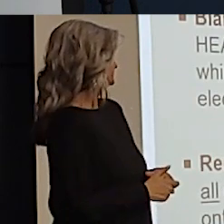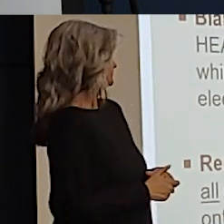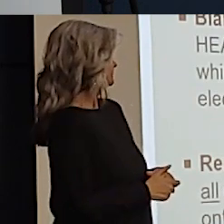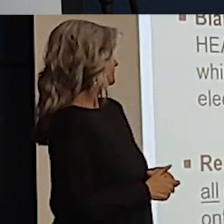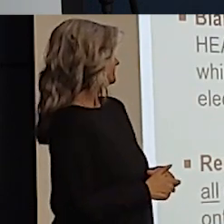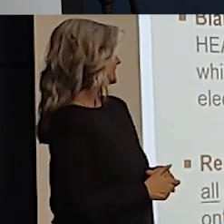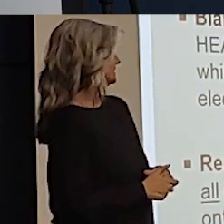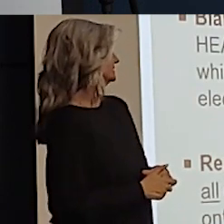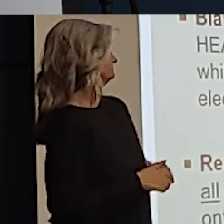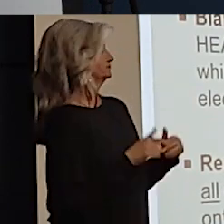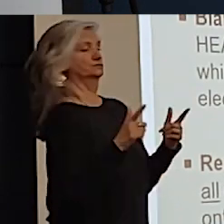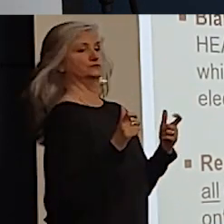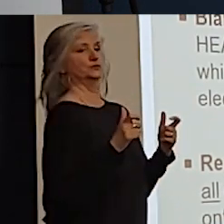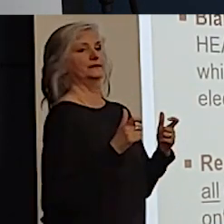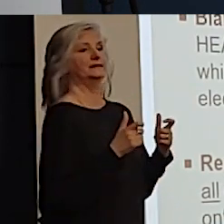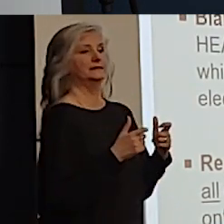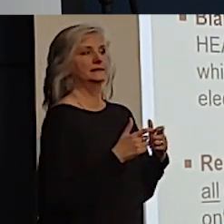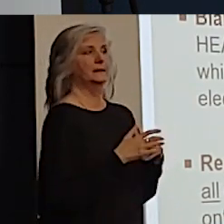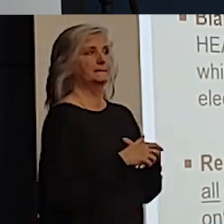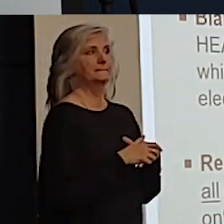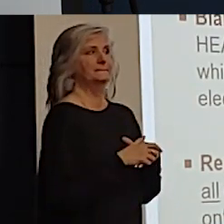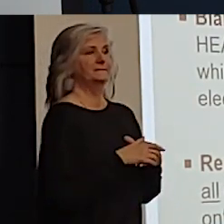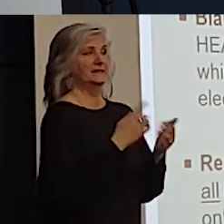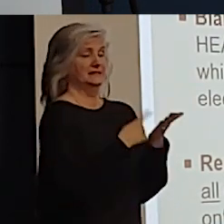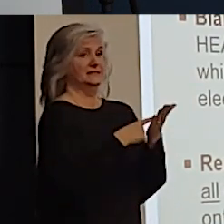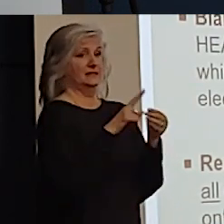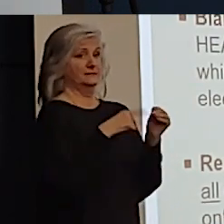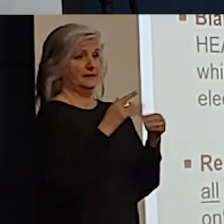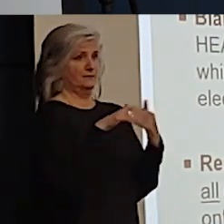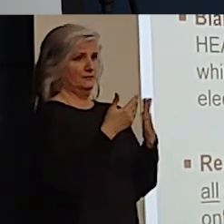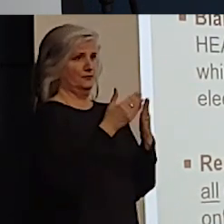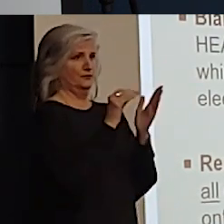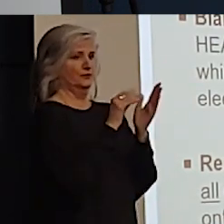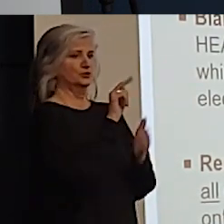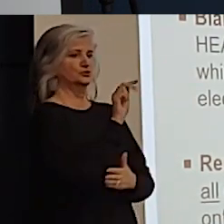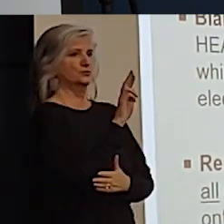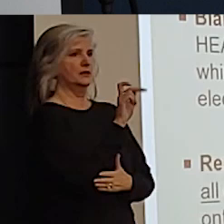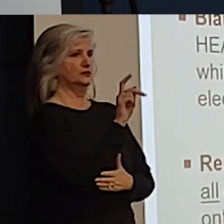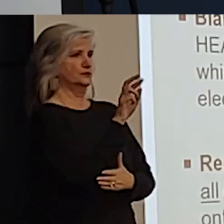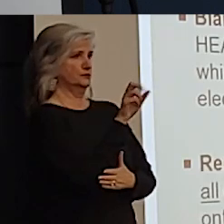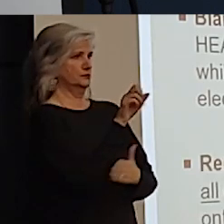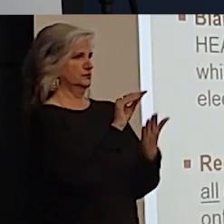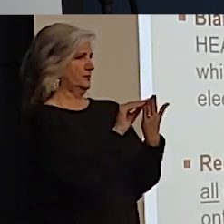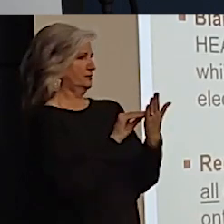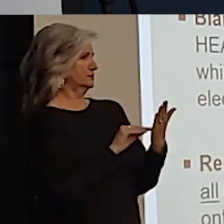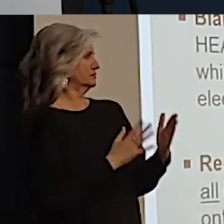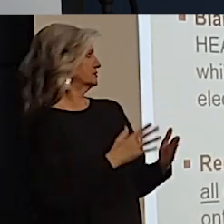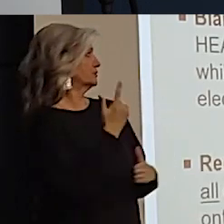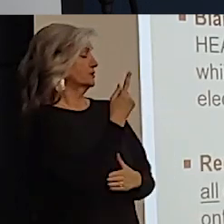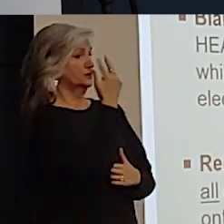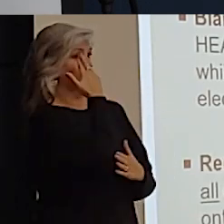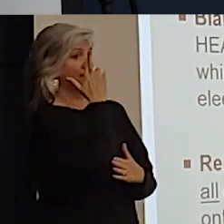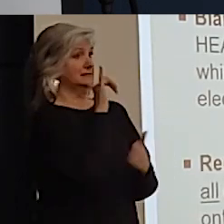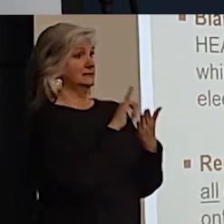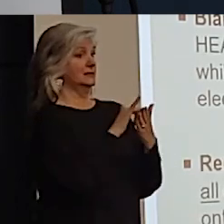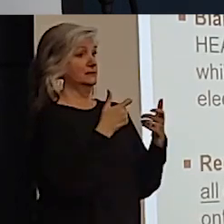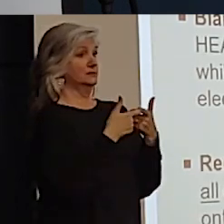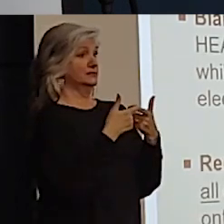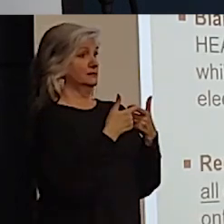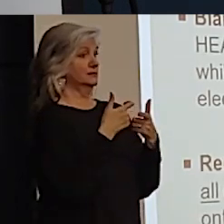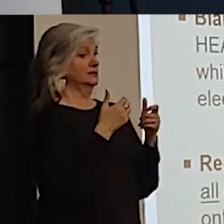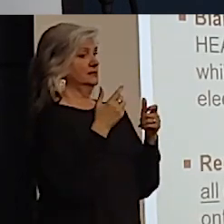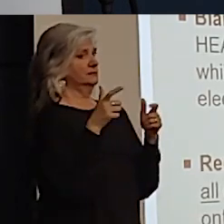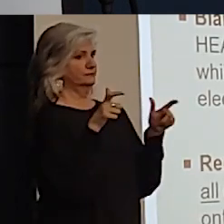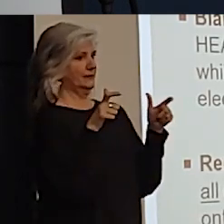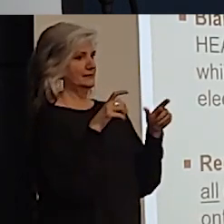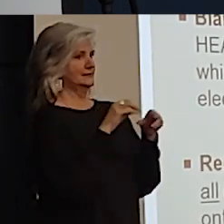And just quickly, talk about all of these trackers, and one of the reasons that utility regulation in the state